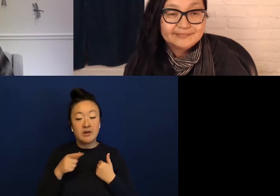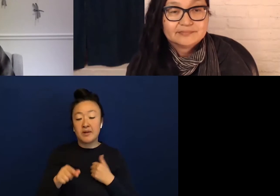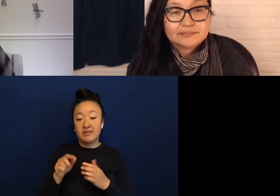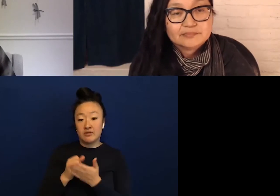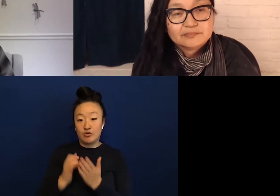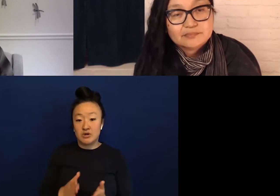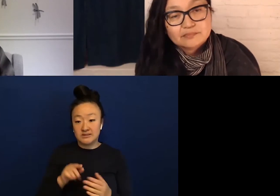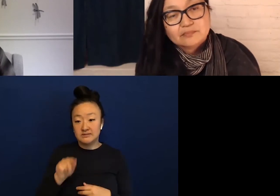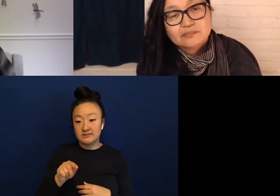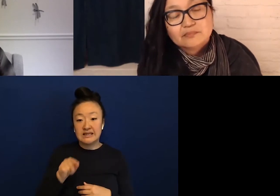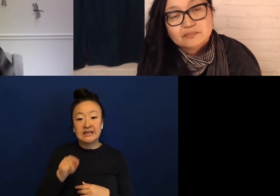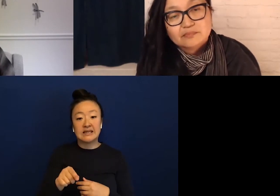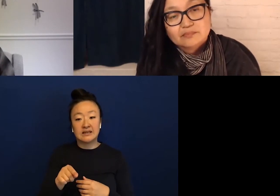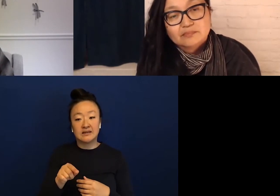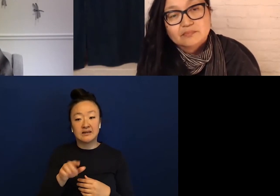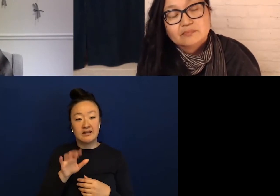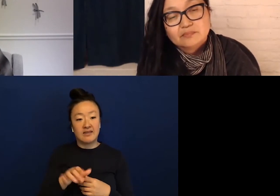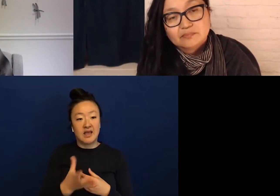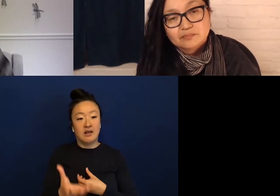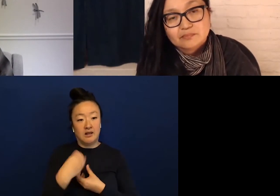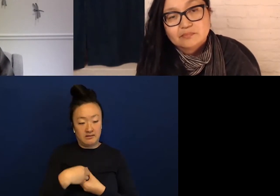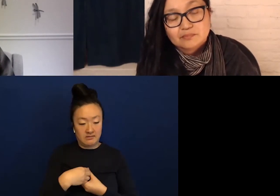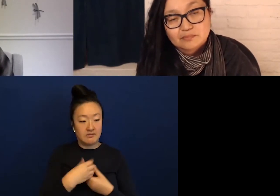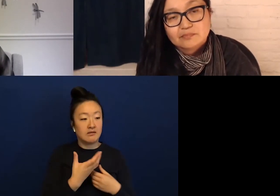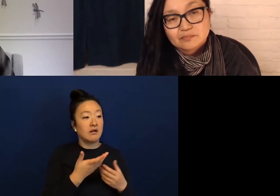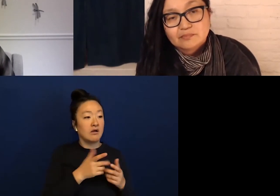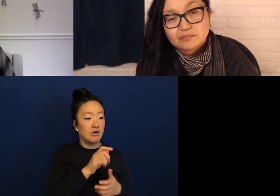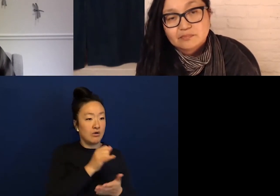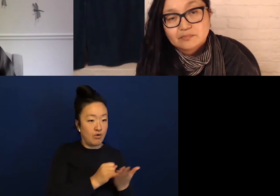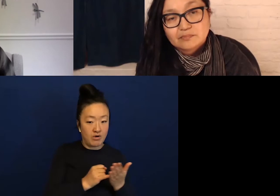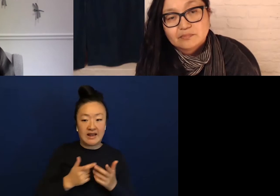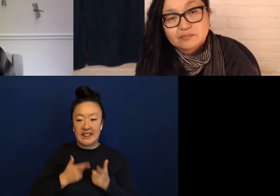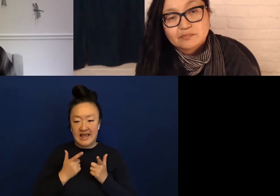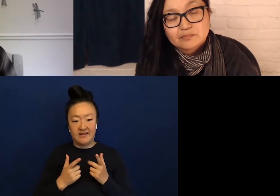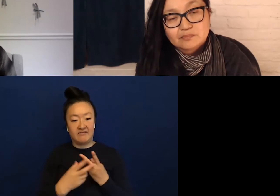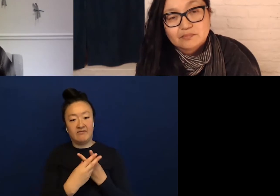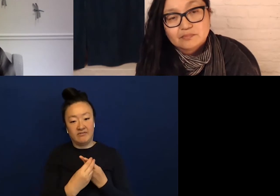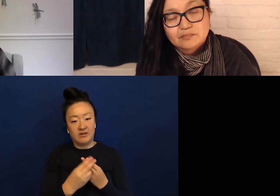mean, he collapses that distinction between art and life. So I'm just thinking in one of his